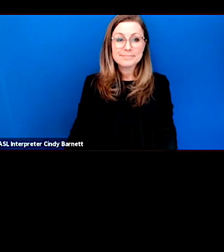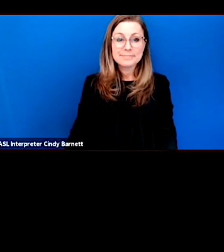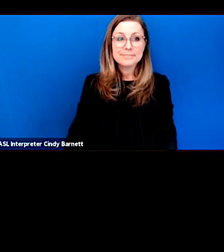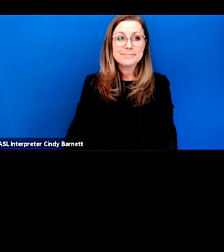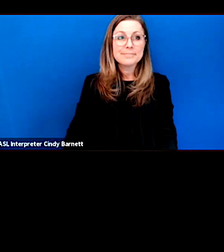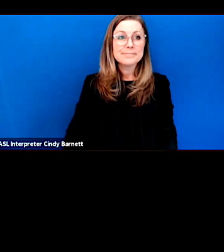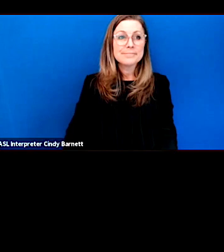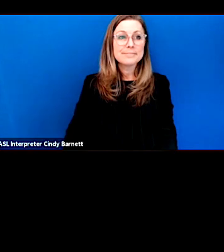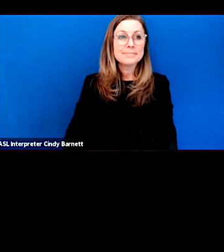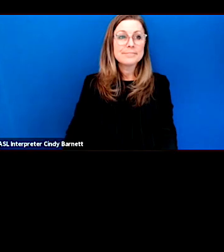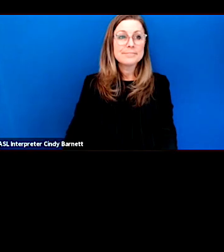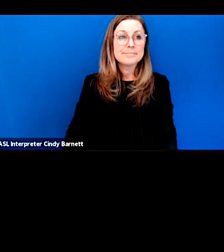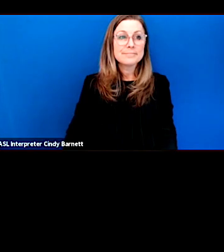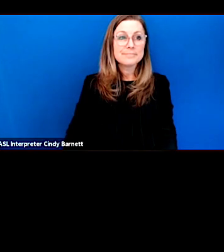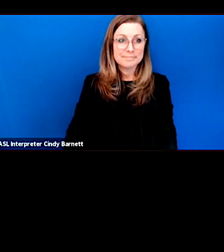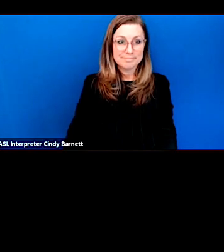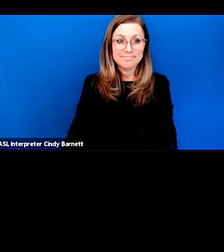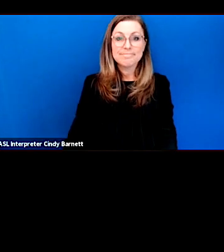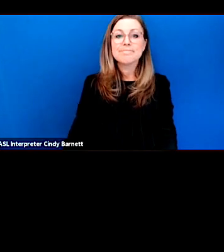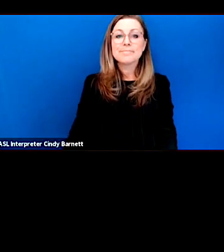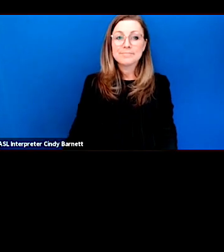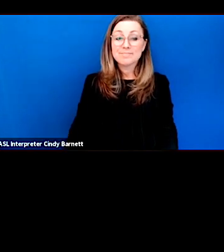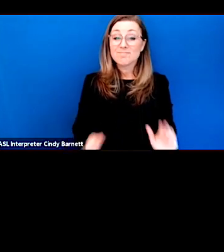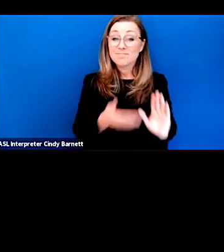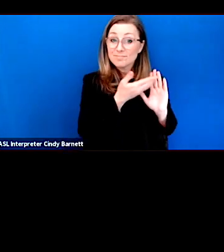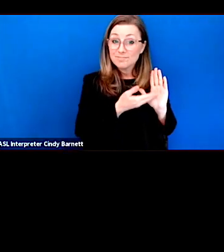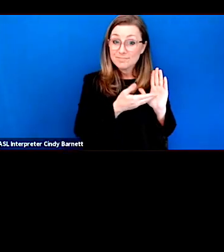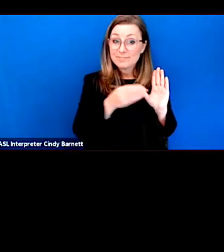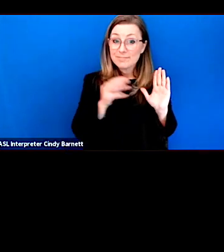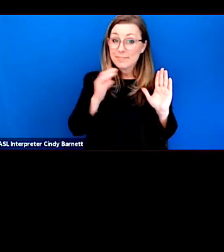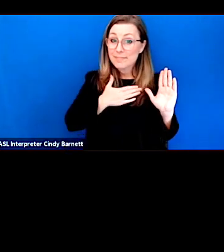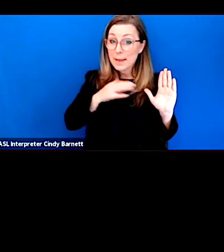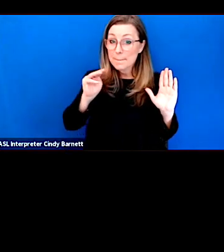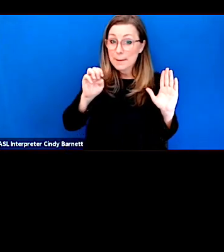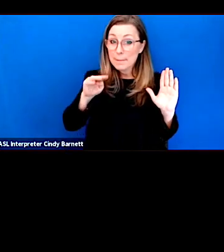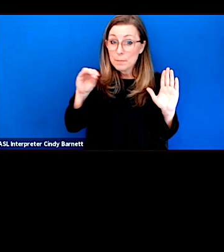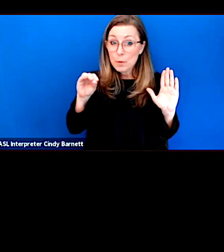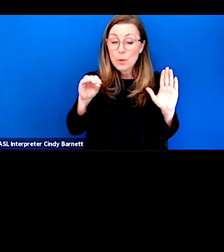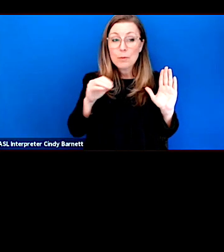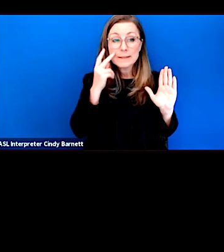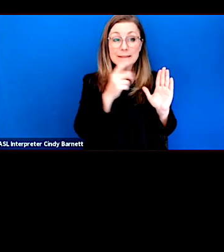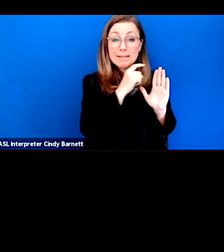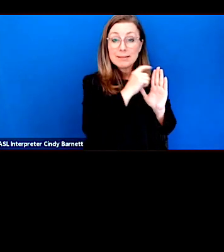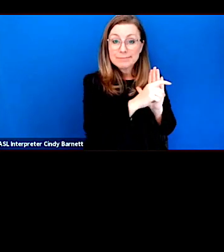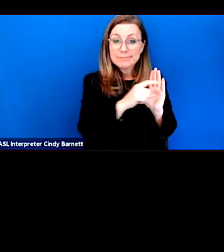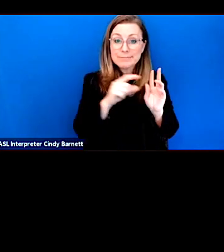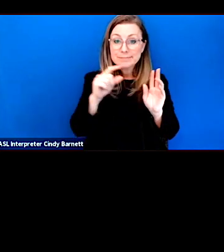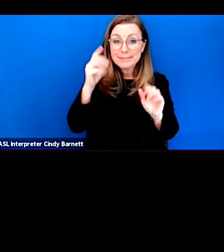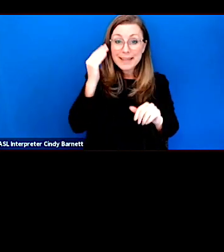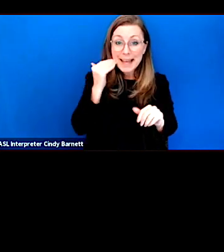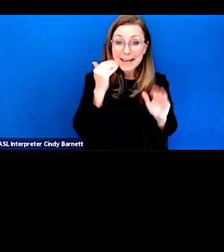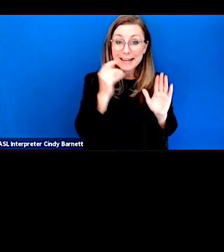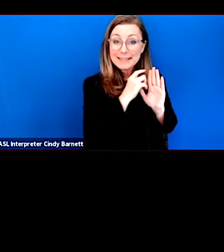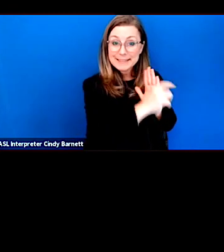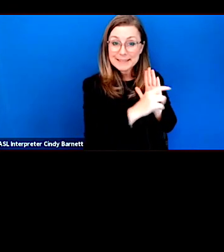So here's the memo that I wrote. Here's the heading, my name, the date the memo was written, and then the